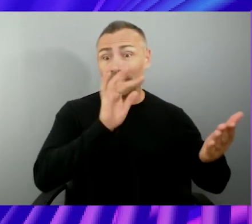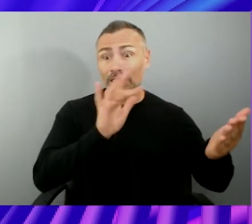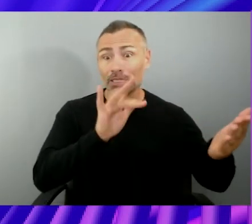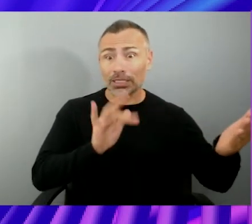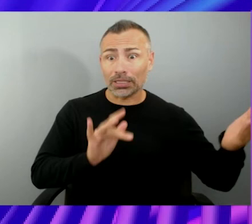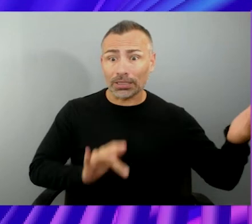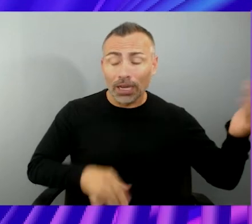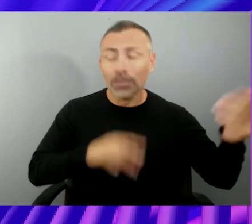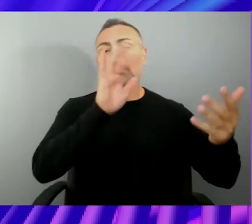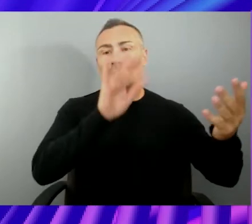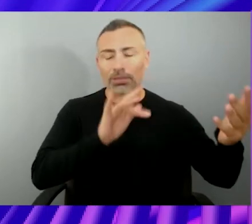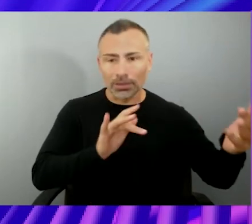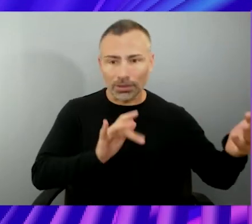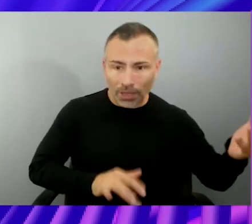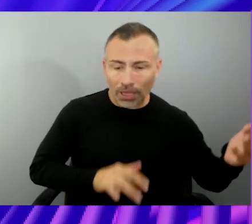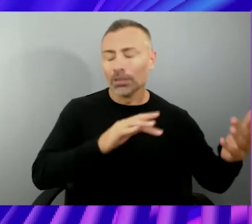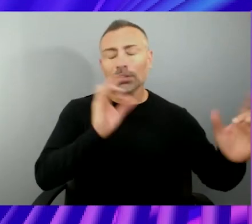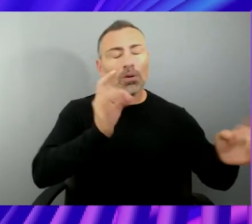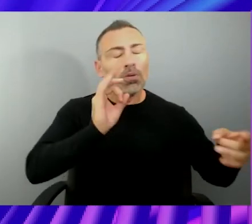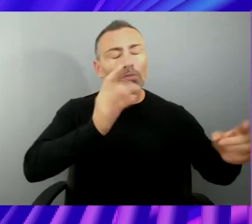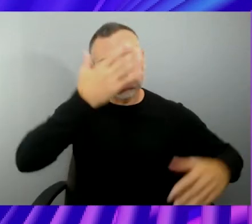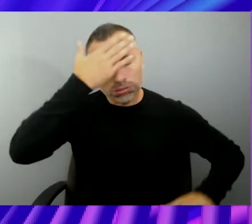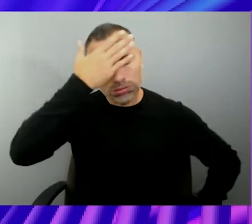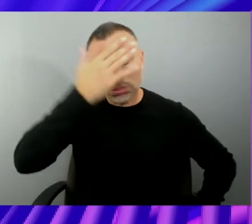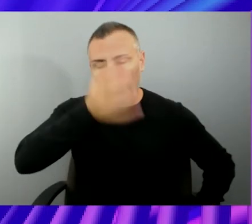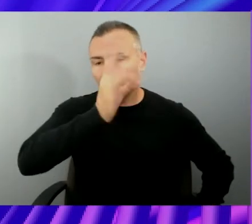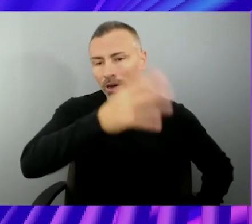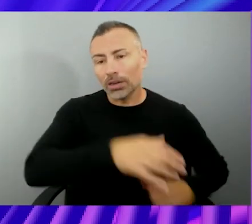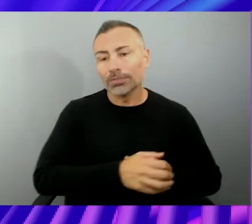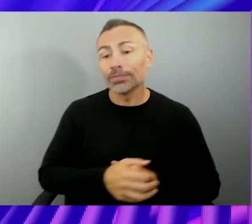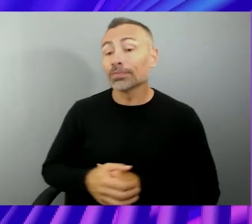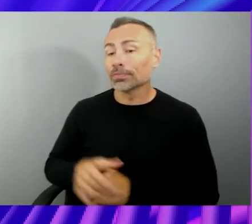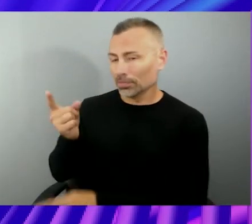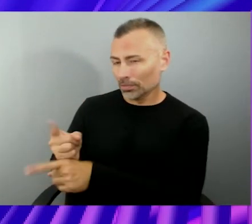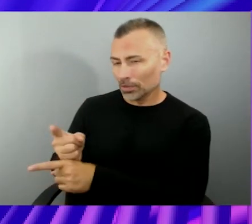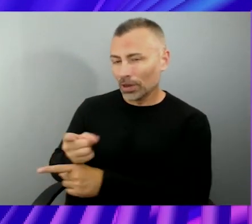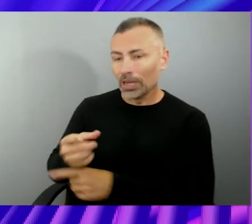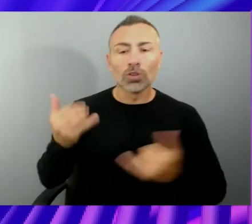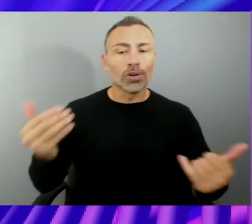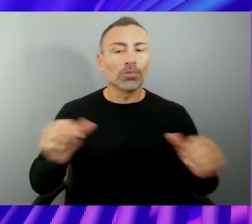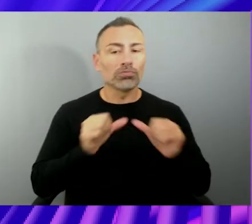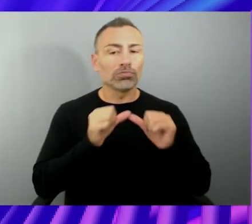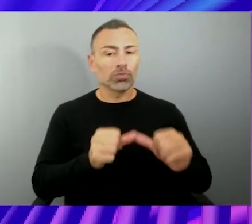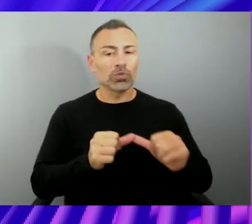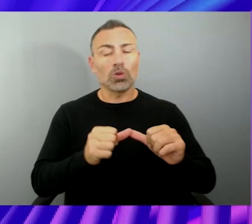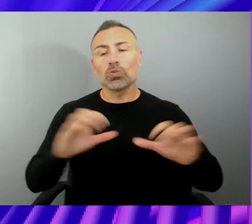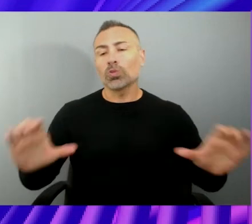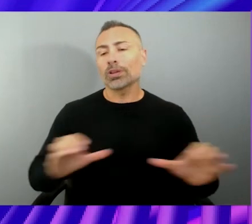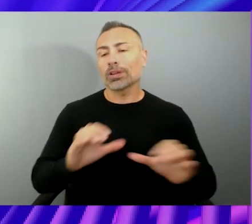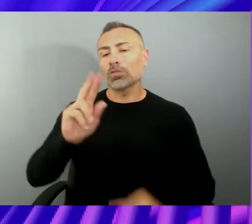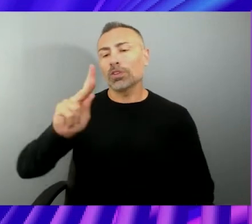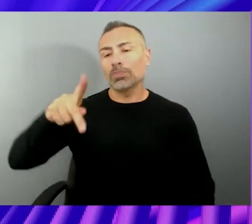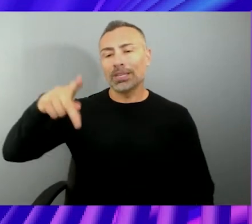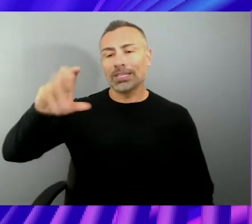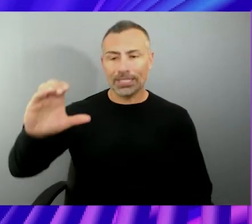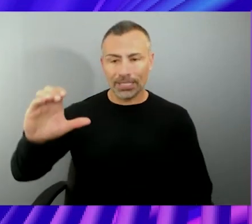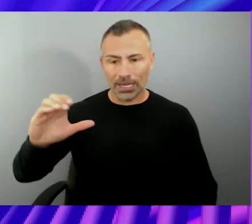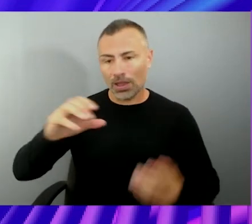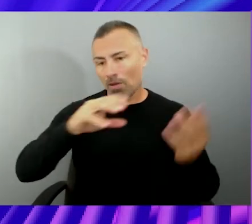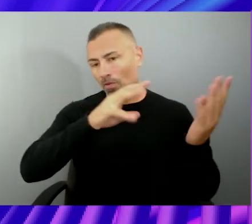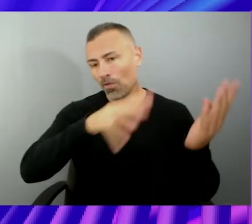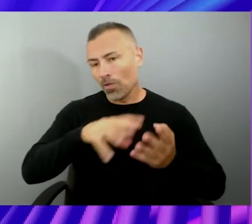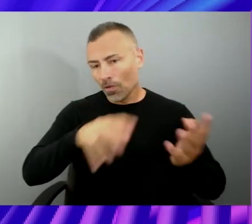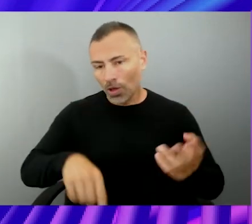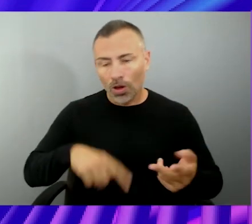nightmare. Yeah. And then we continue on, and you'll see I can do VPC flow, and I can do Route 53, and then I just hit my magic next